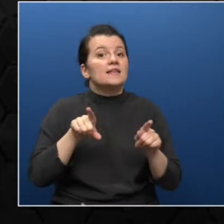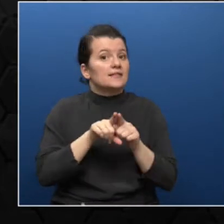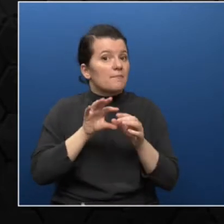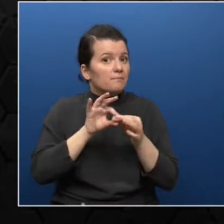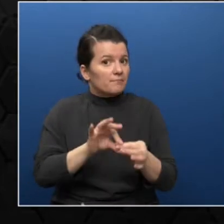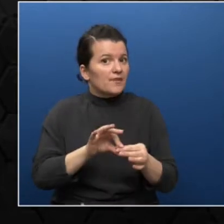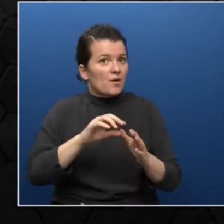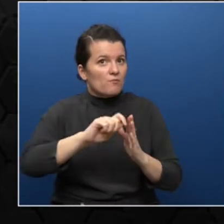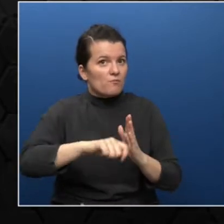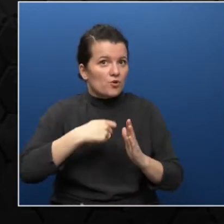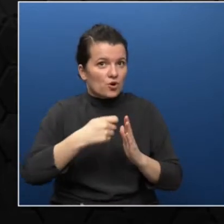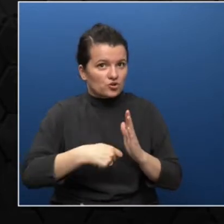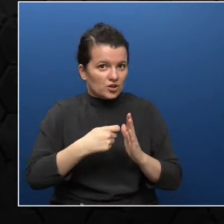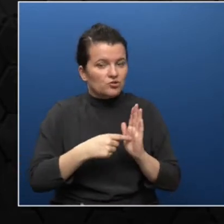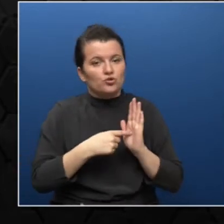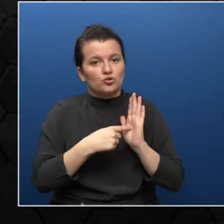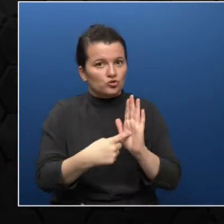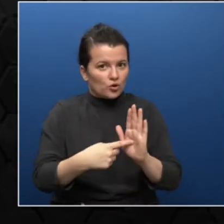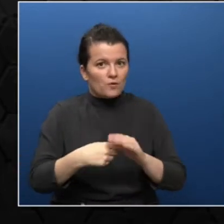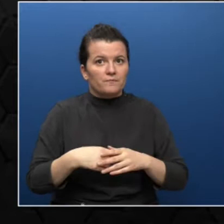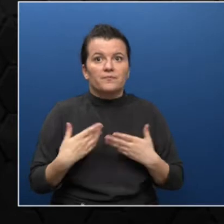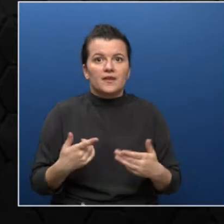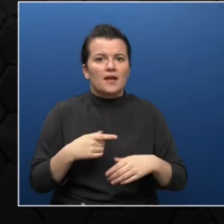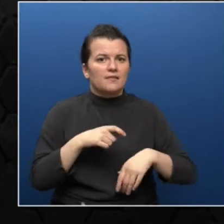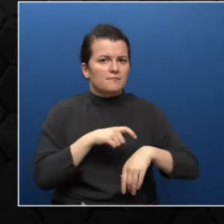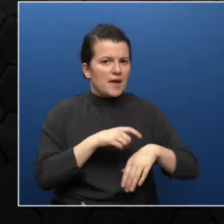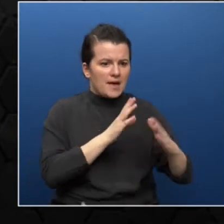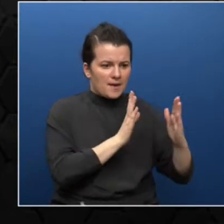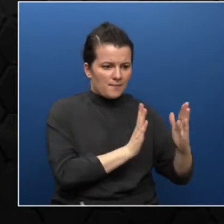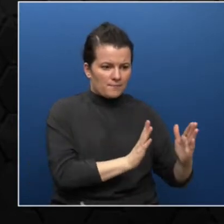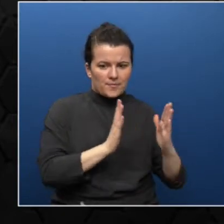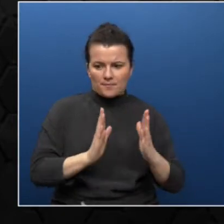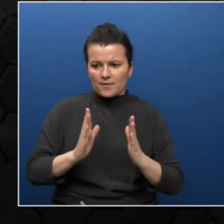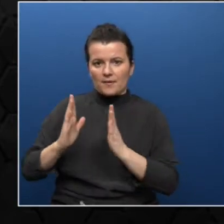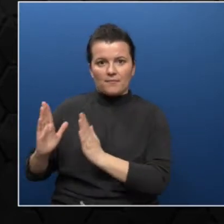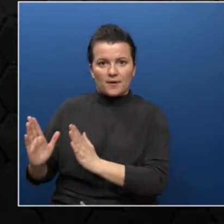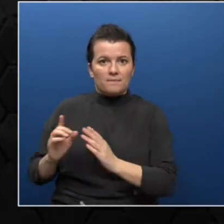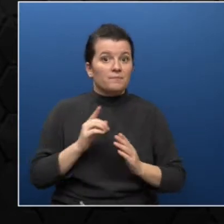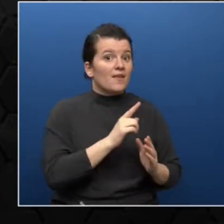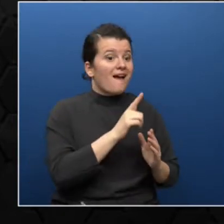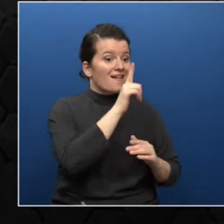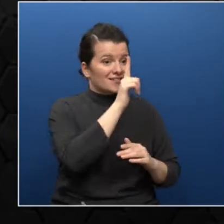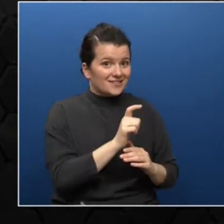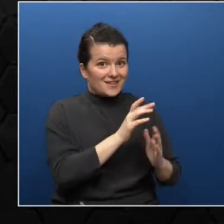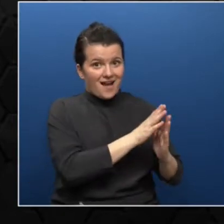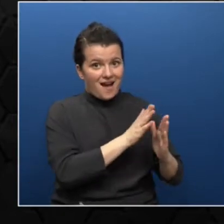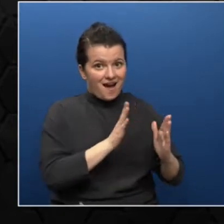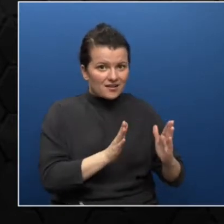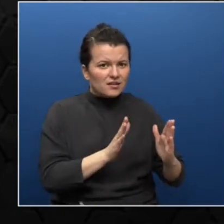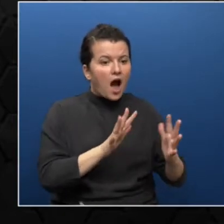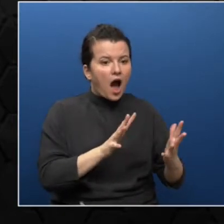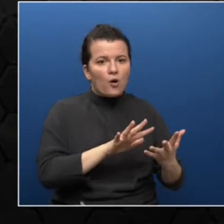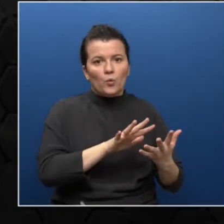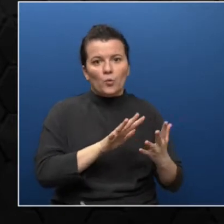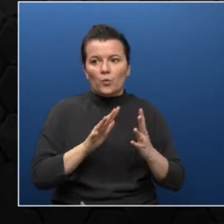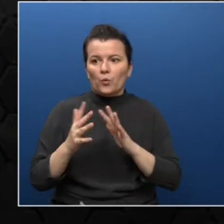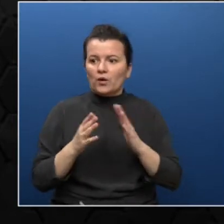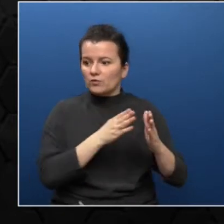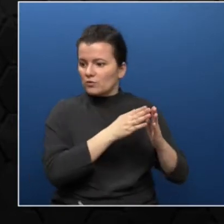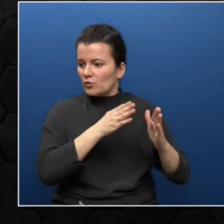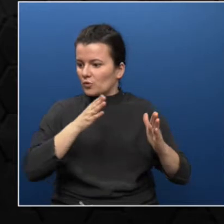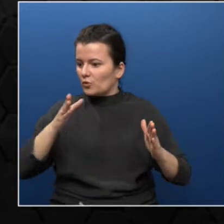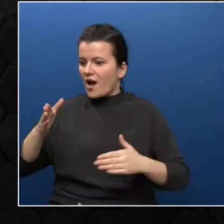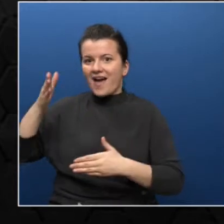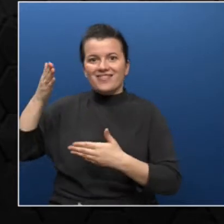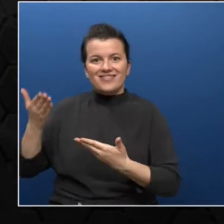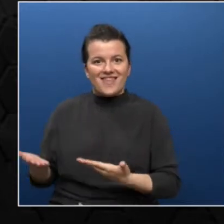the timeline, how we've been doing things from since we started up to now, where we are. And then we'll talk